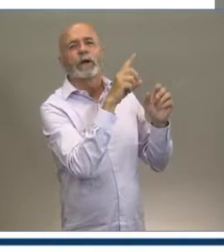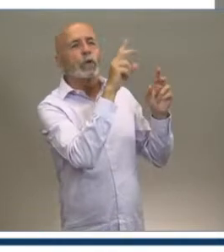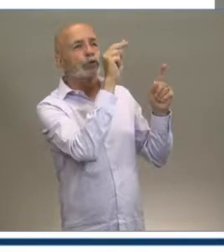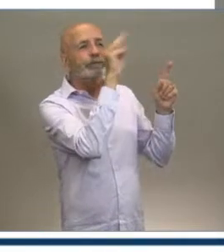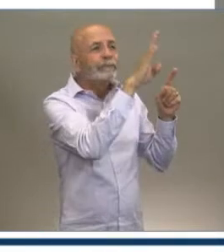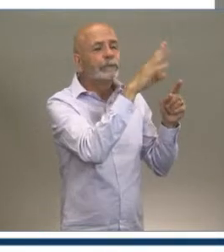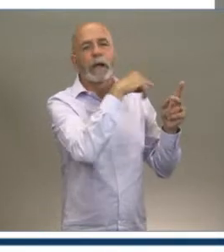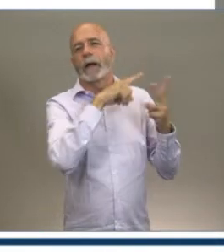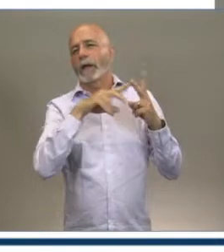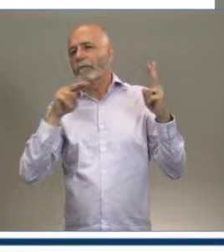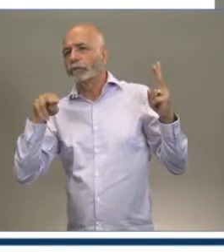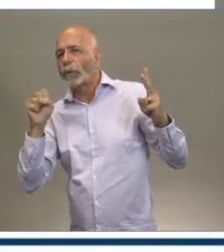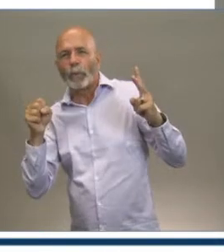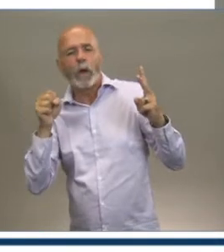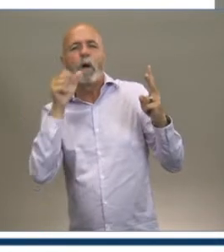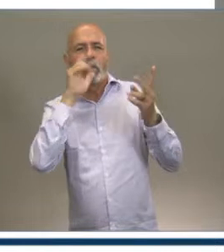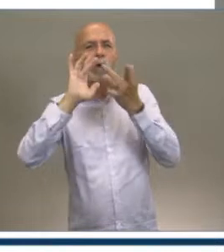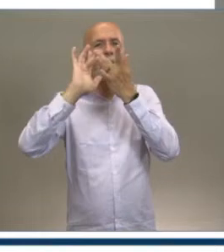soon.